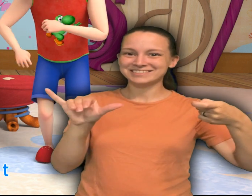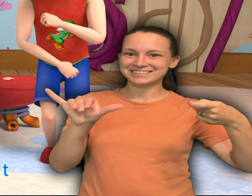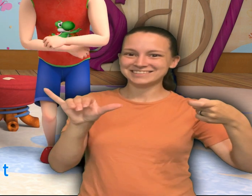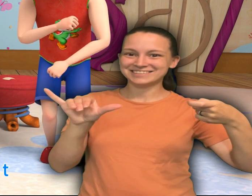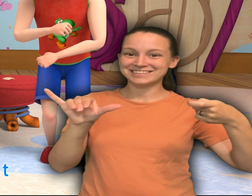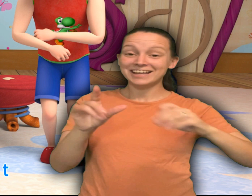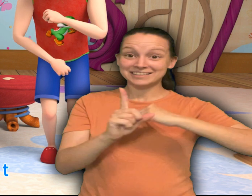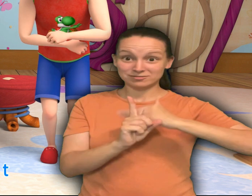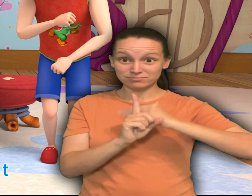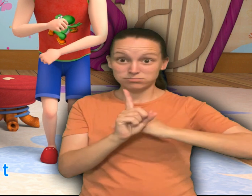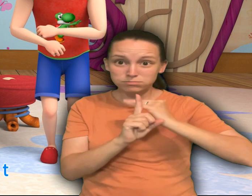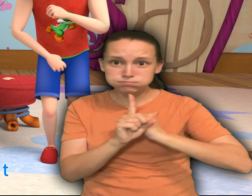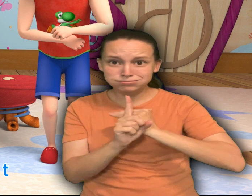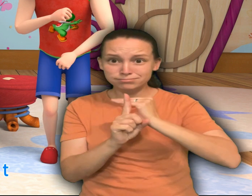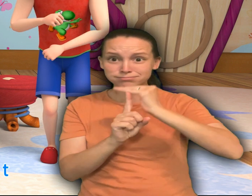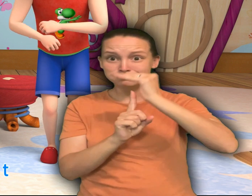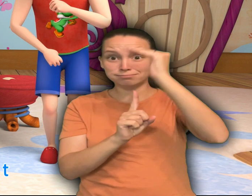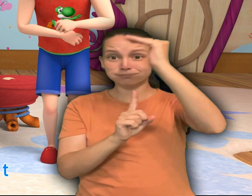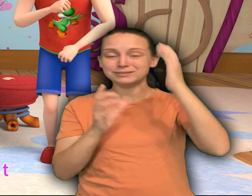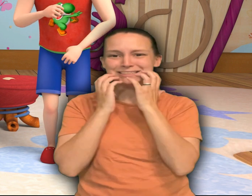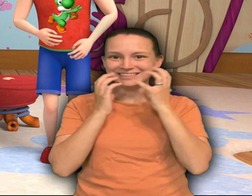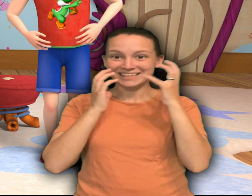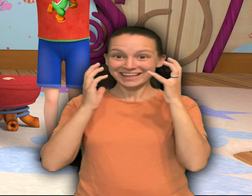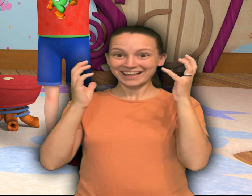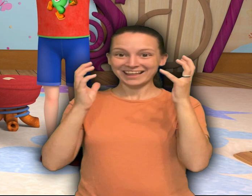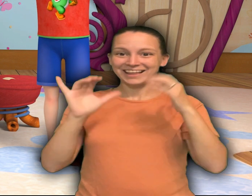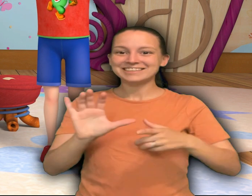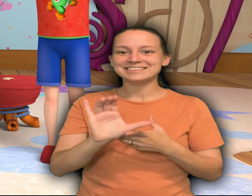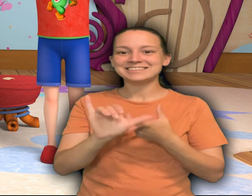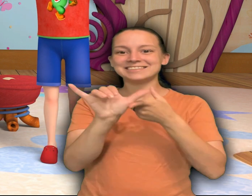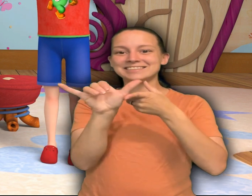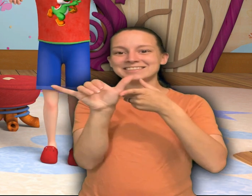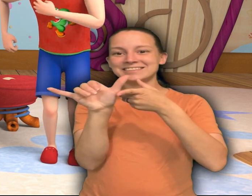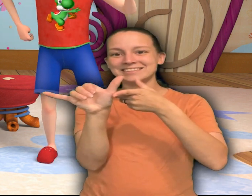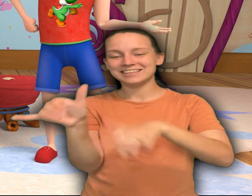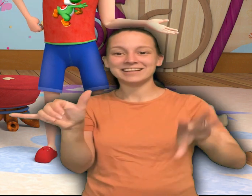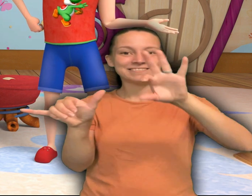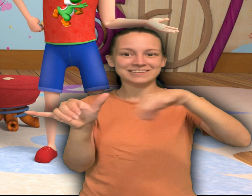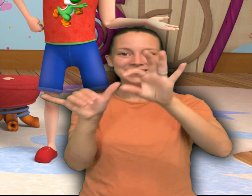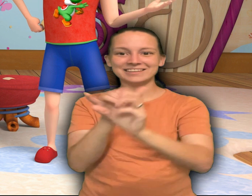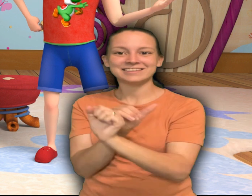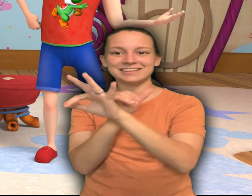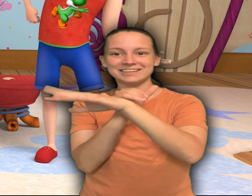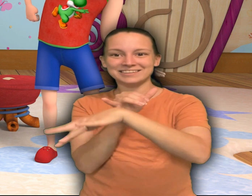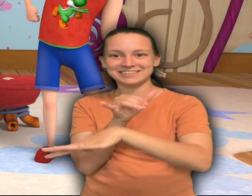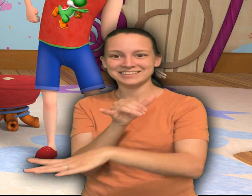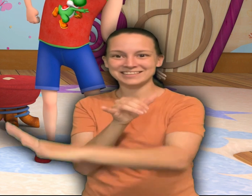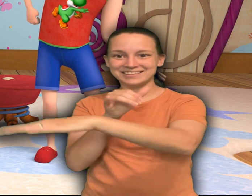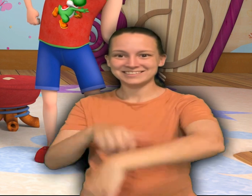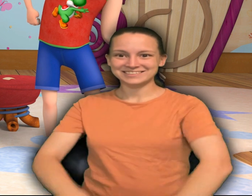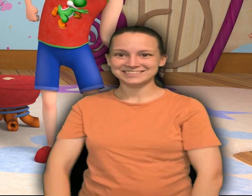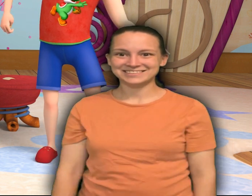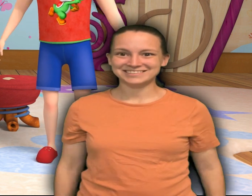spout When I get all steamed up, hear me shout Tip me over and pour me